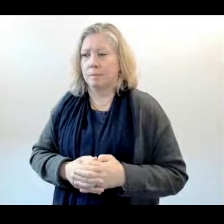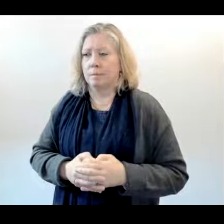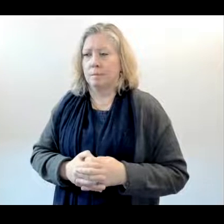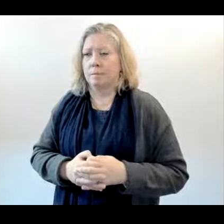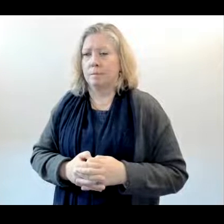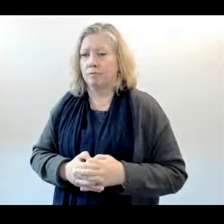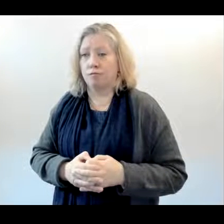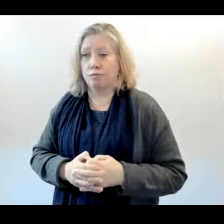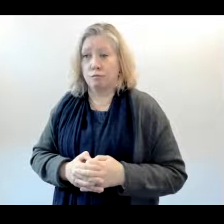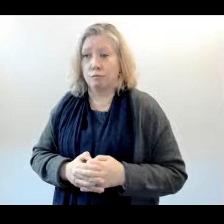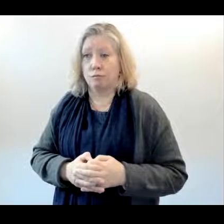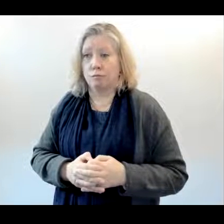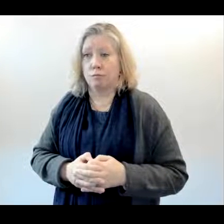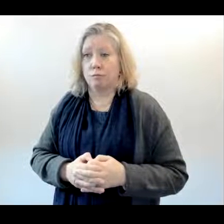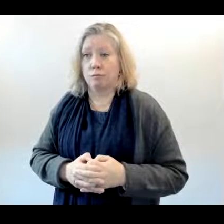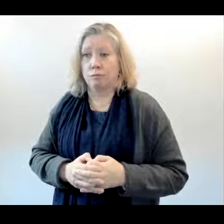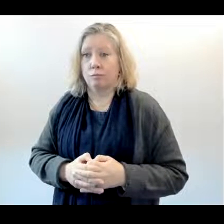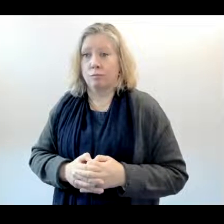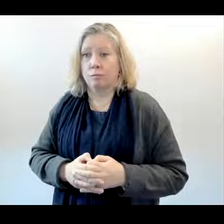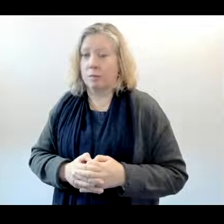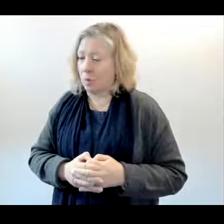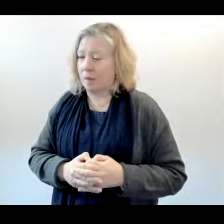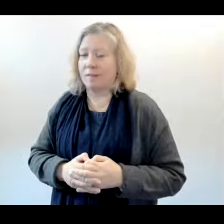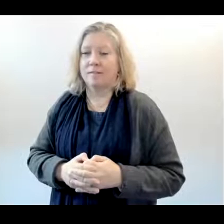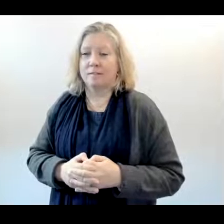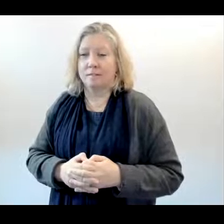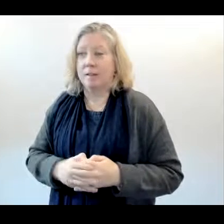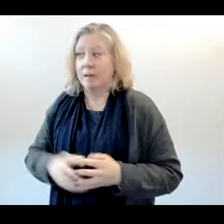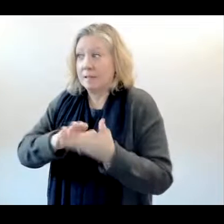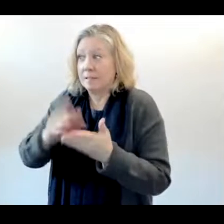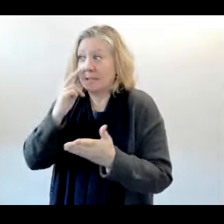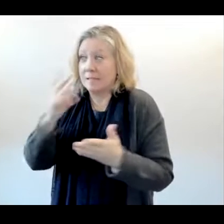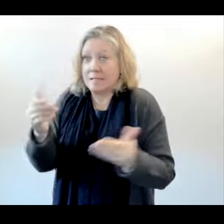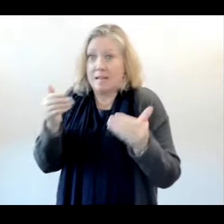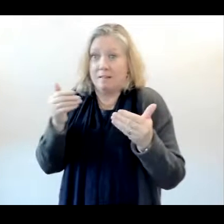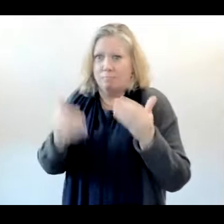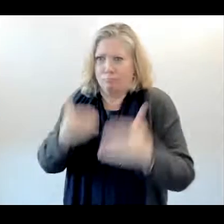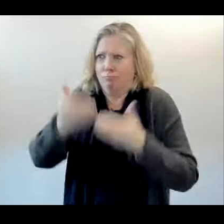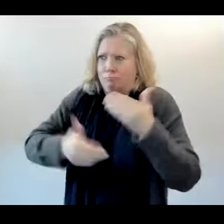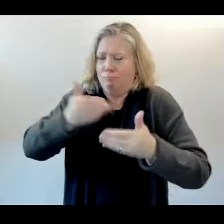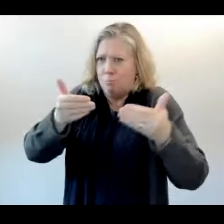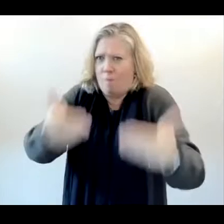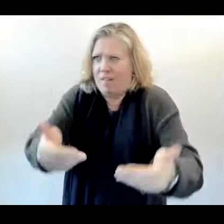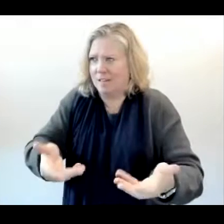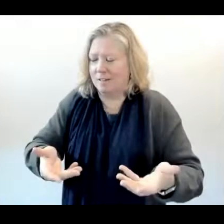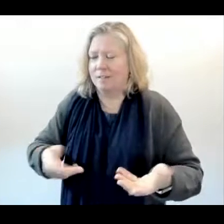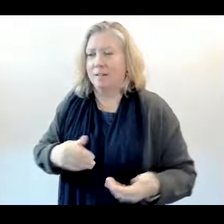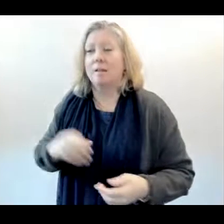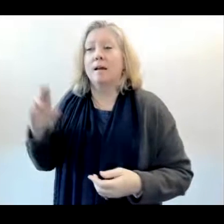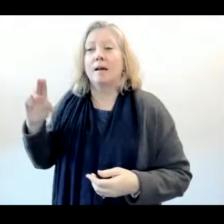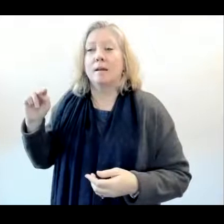No? No, excited to see it move along. Yeah. Yeah, as Nicholas said, we saw this in